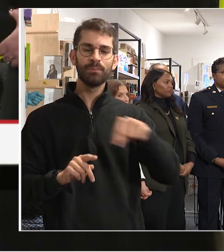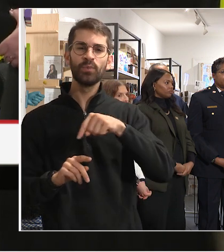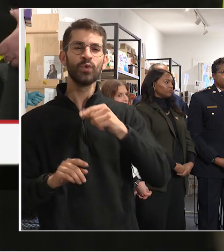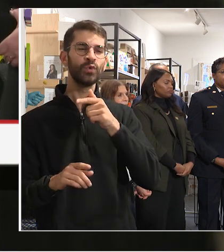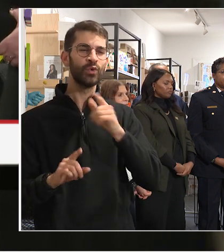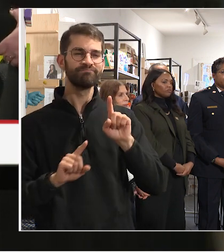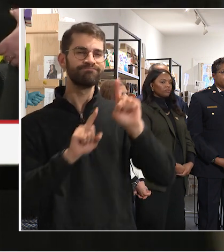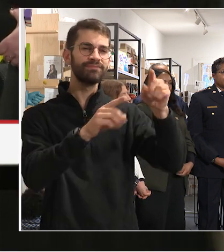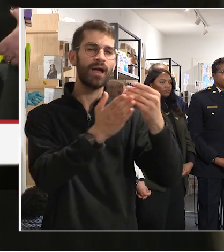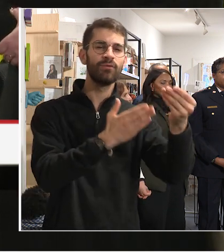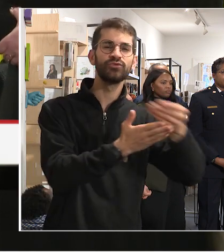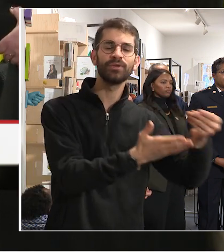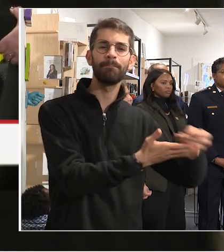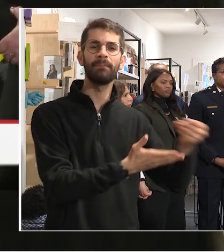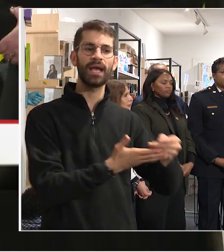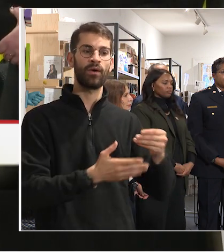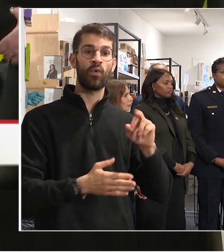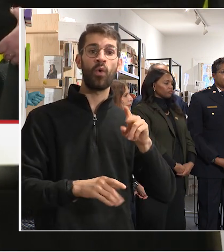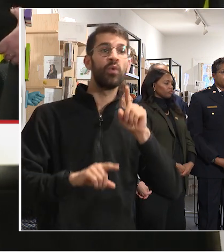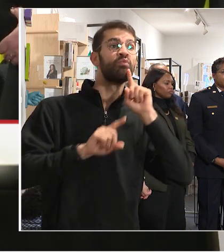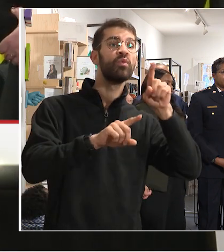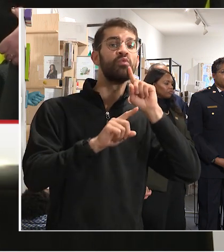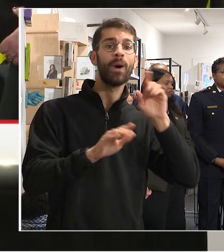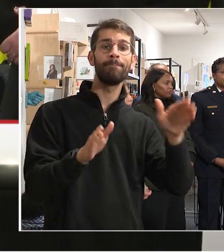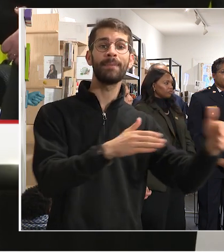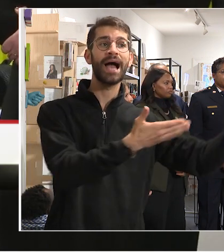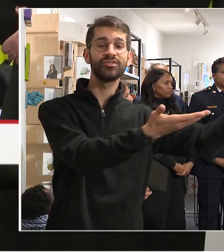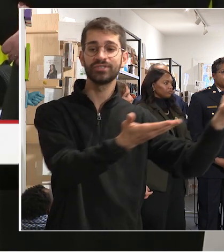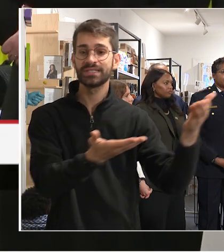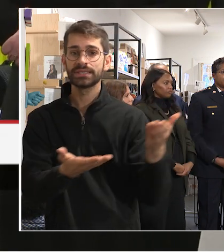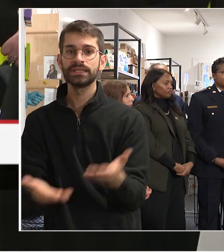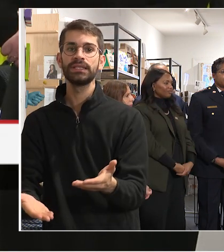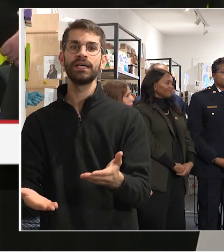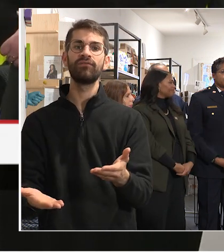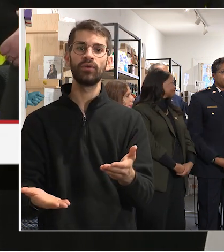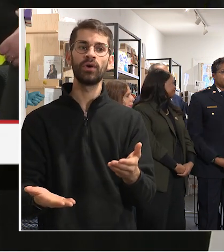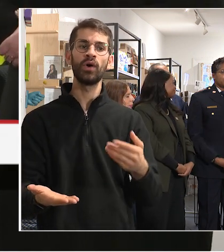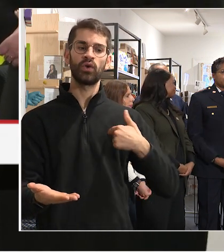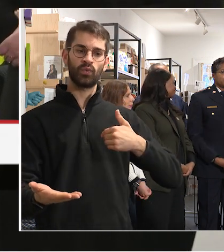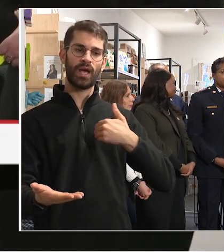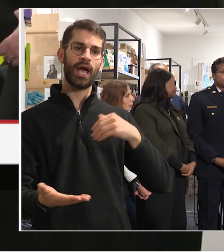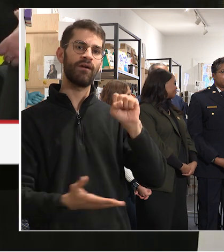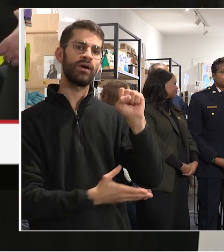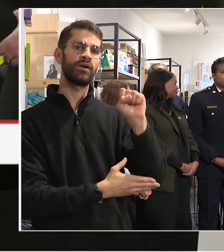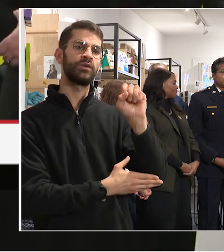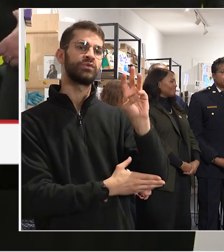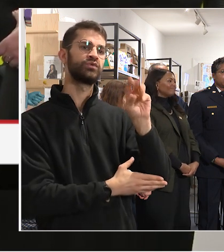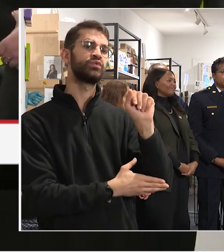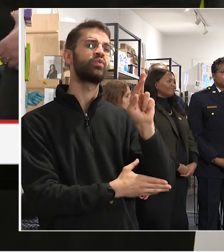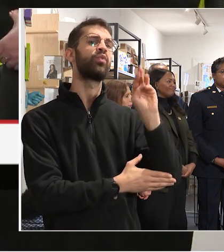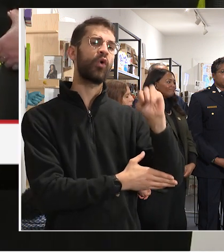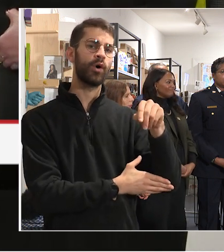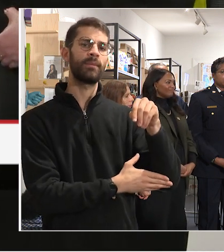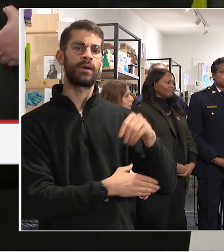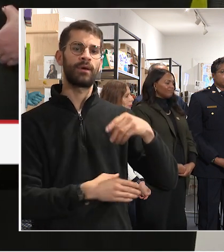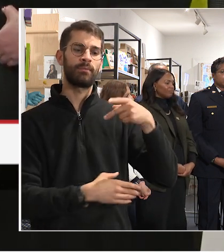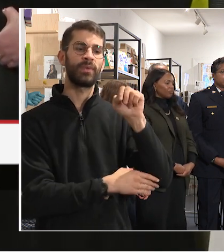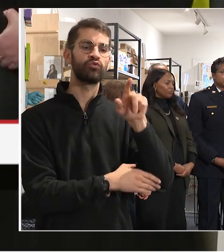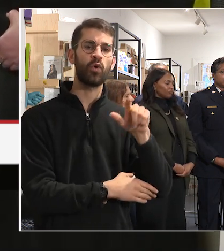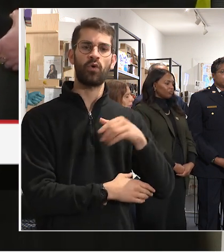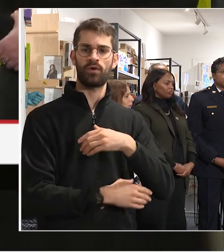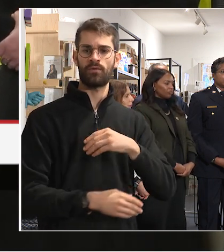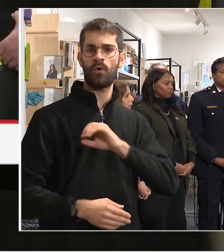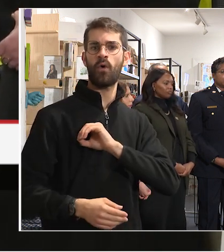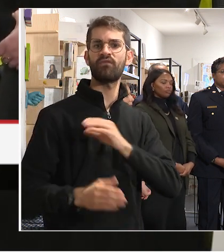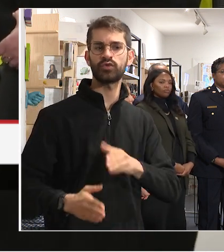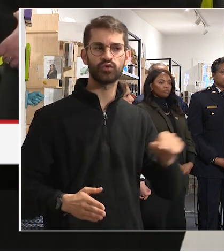gifts, and having packages delivered. In addition to our sworn patrol officers, the chief will tell you more about